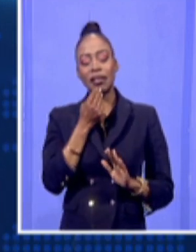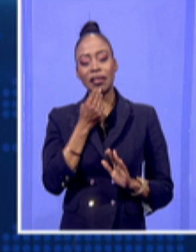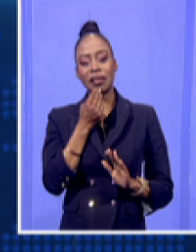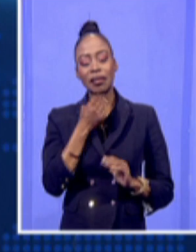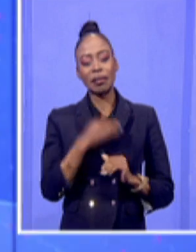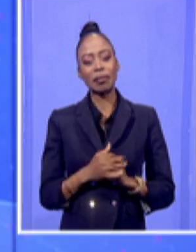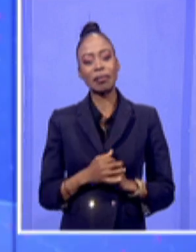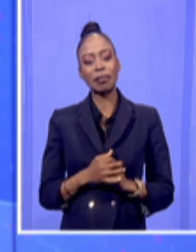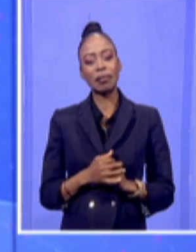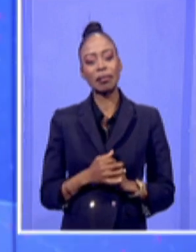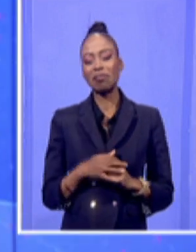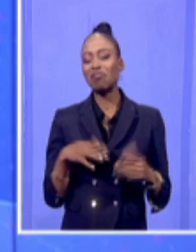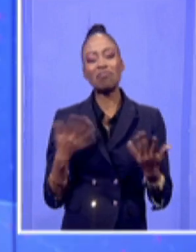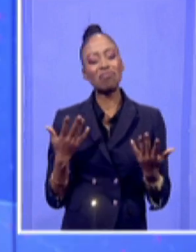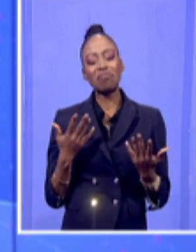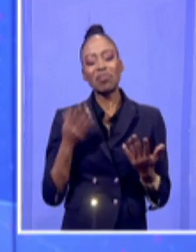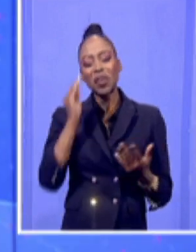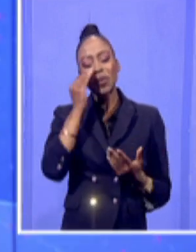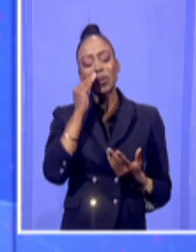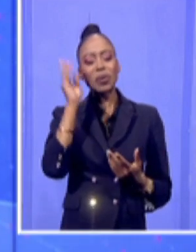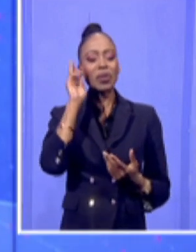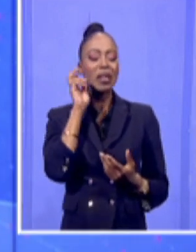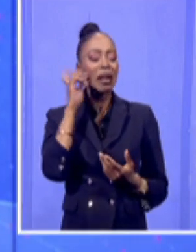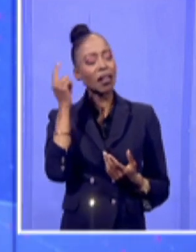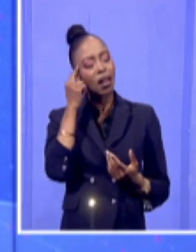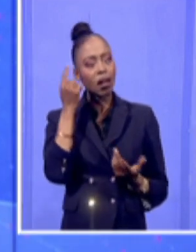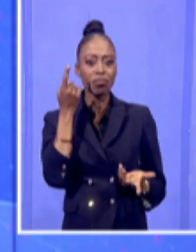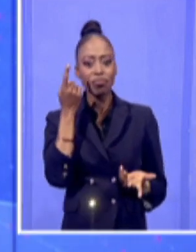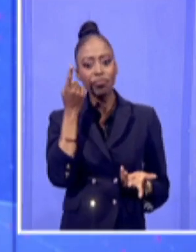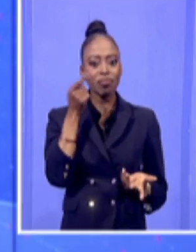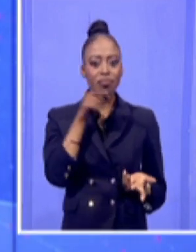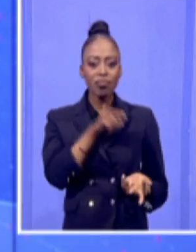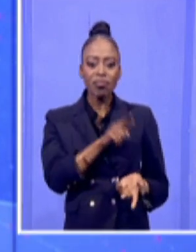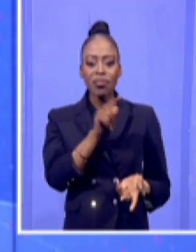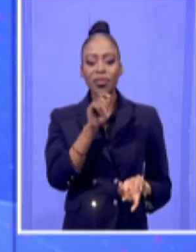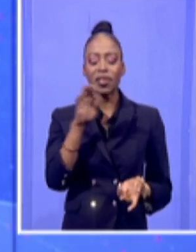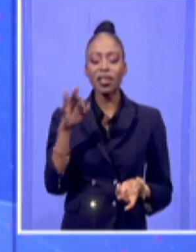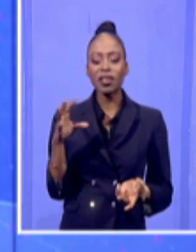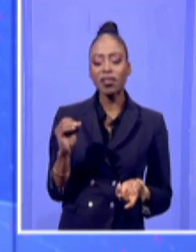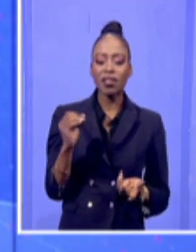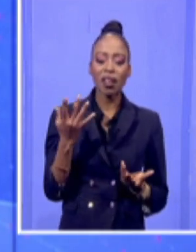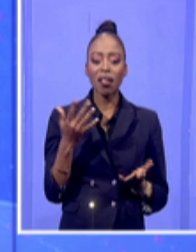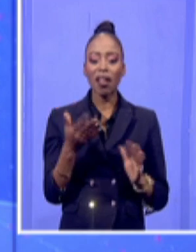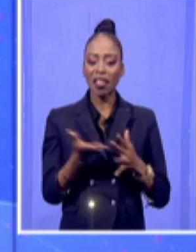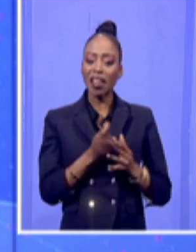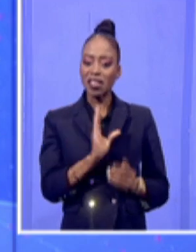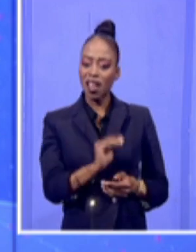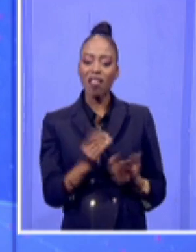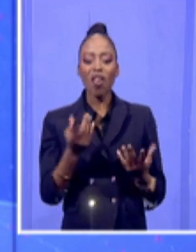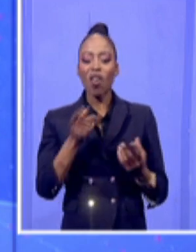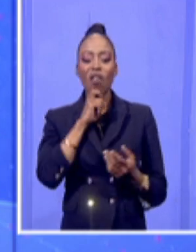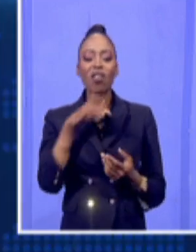And what do you make of those news? I mean, do you think that Advocate Malesela Teffo has a leg to stand on in this matter?